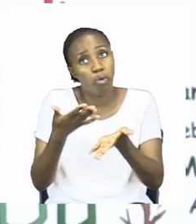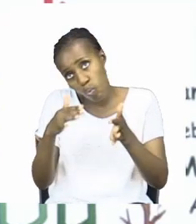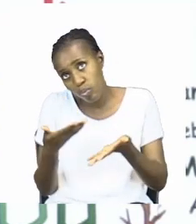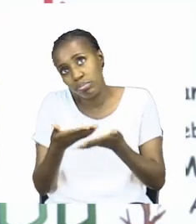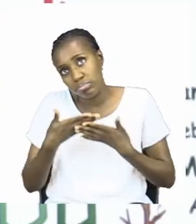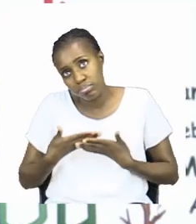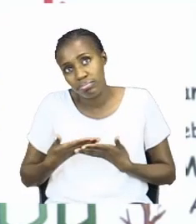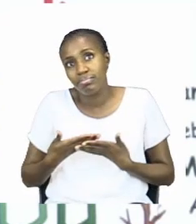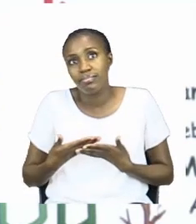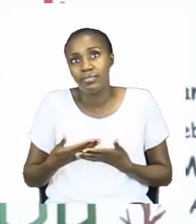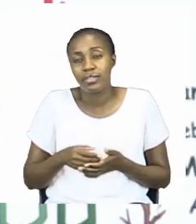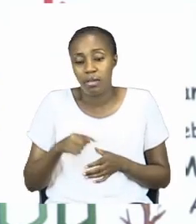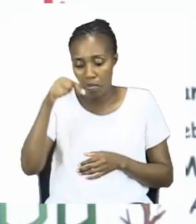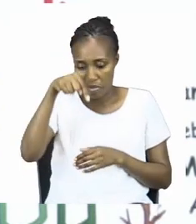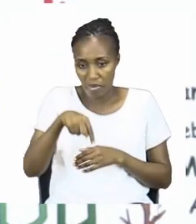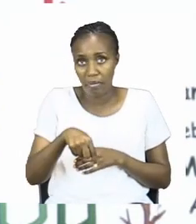down.